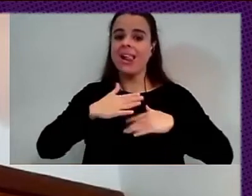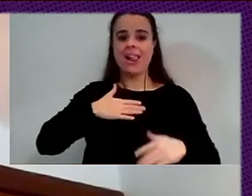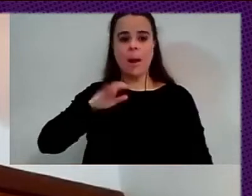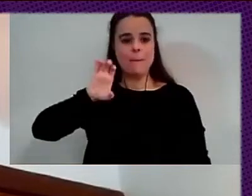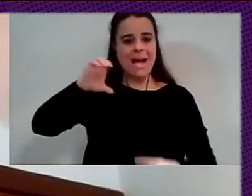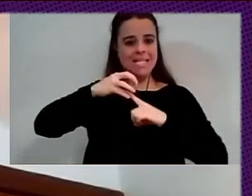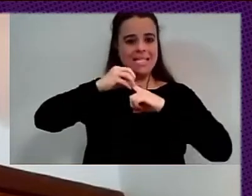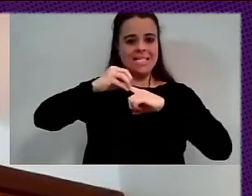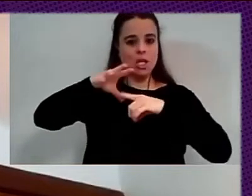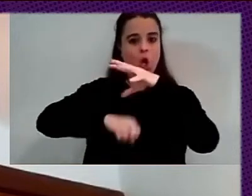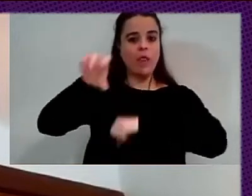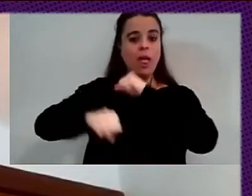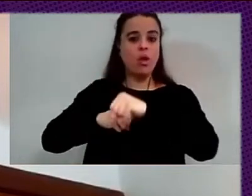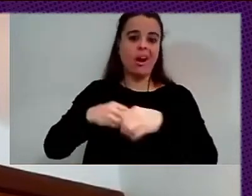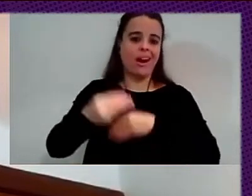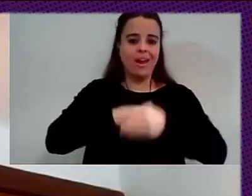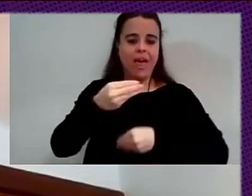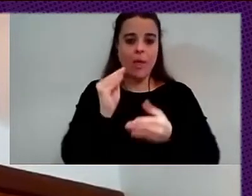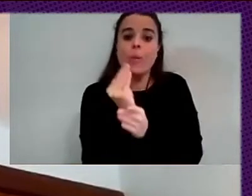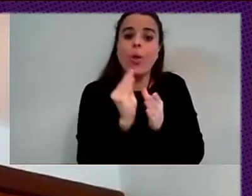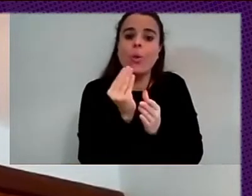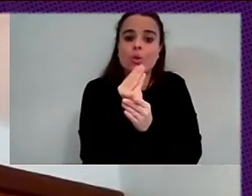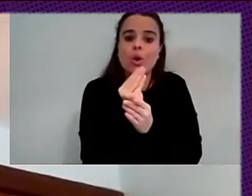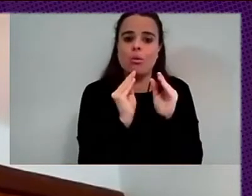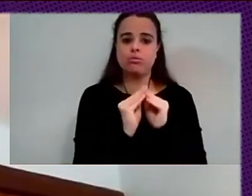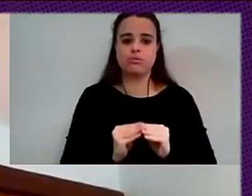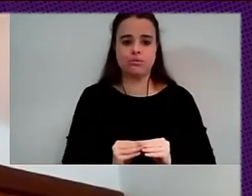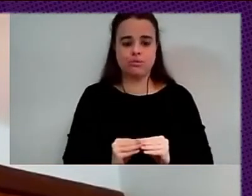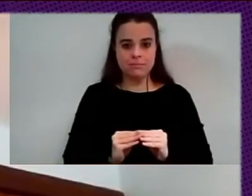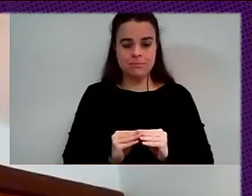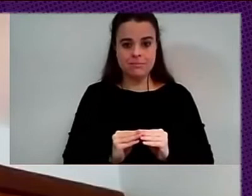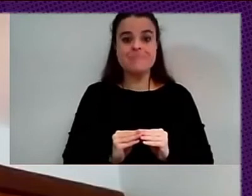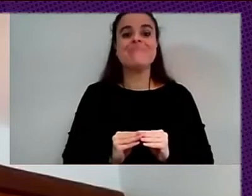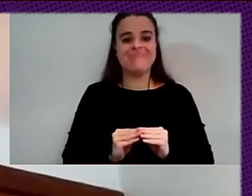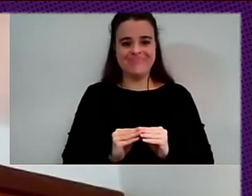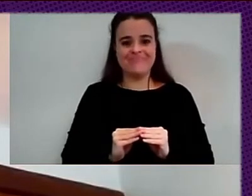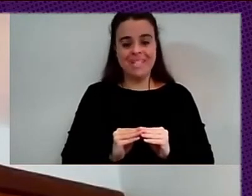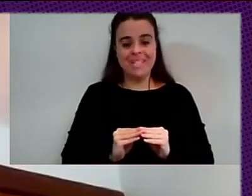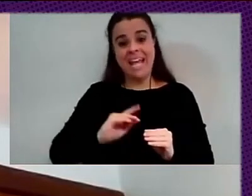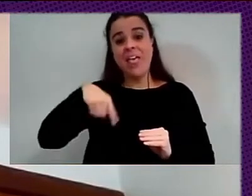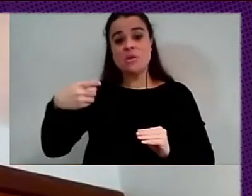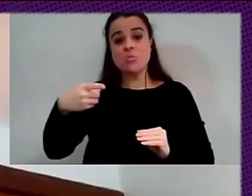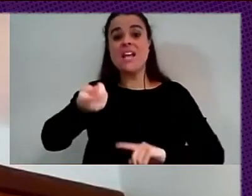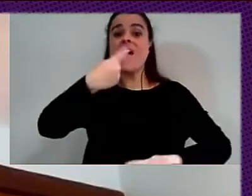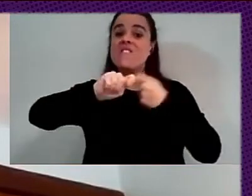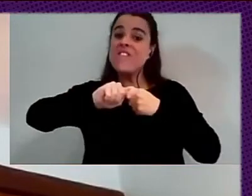of building their own markets as well. So if we're to look at the digital era,